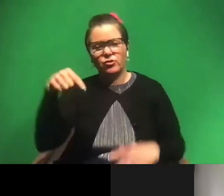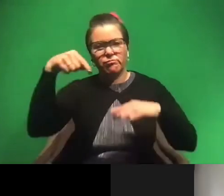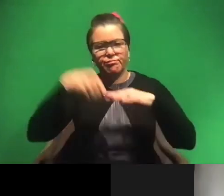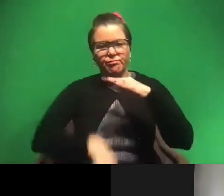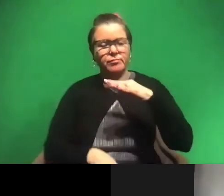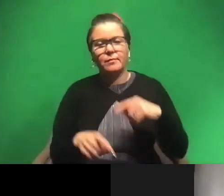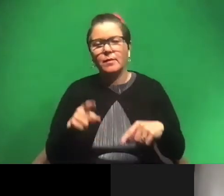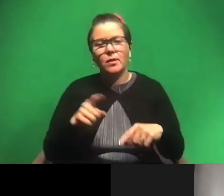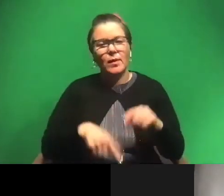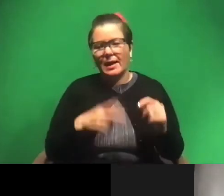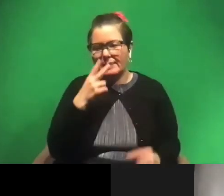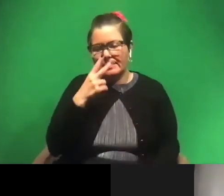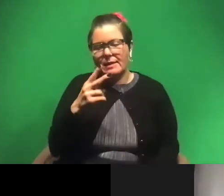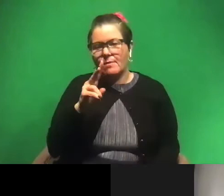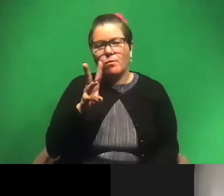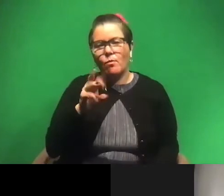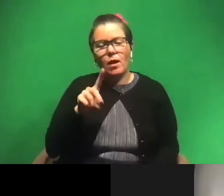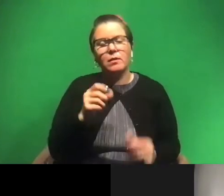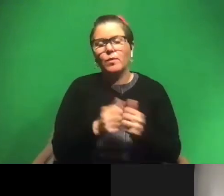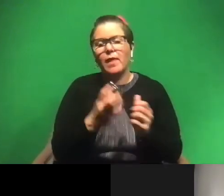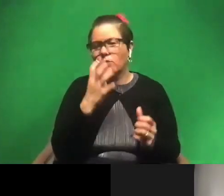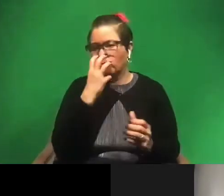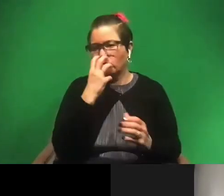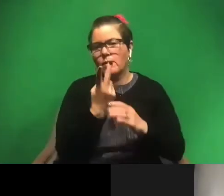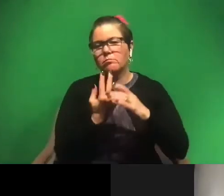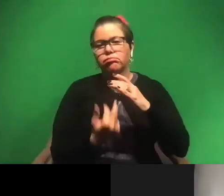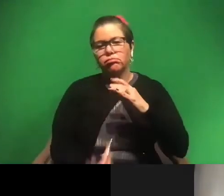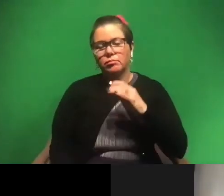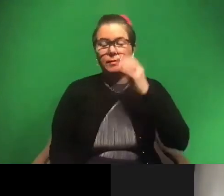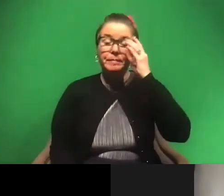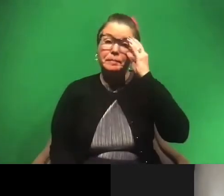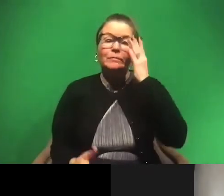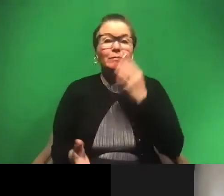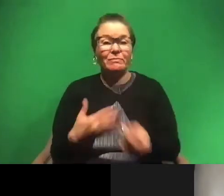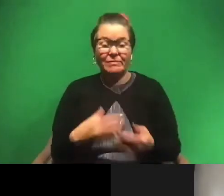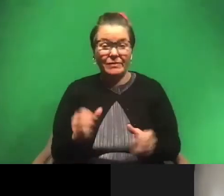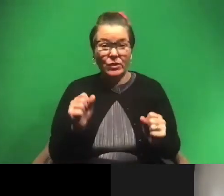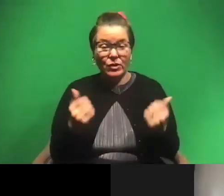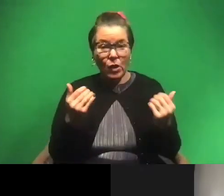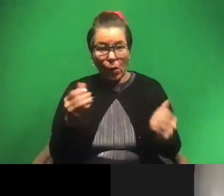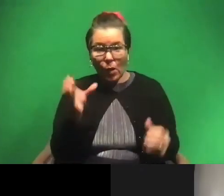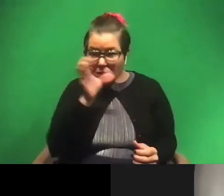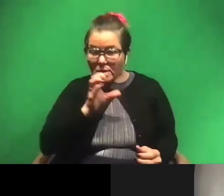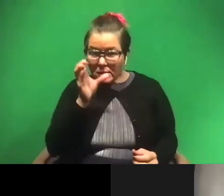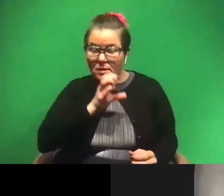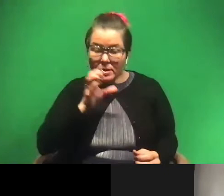can't see them in the wild without scuba diving. And even if you could go and look and scuba dive for